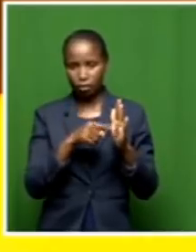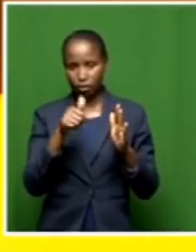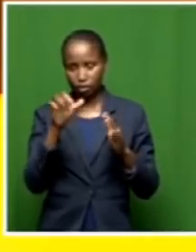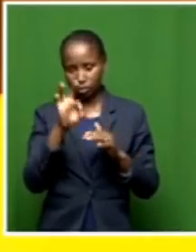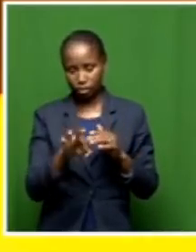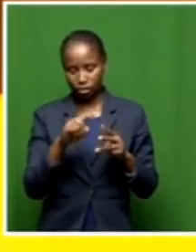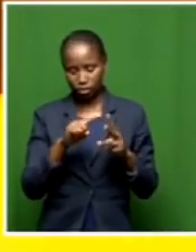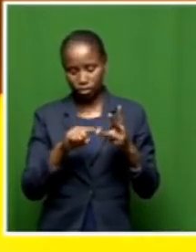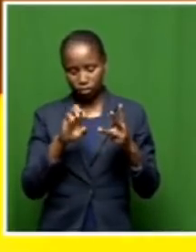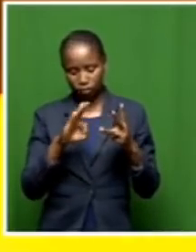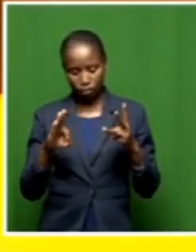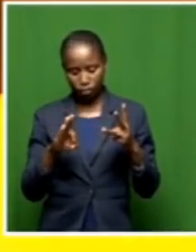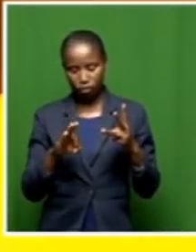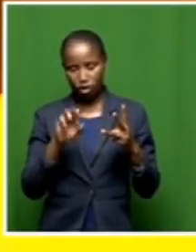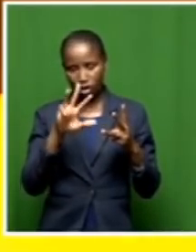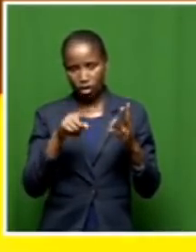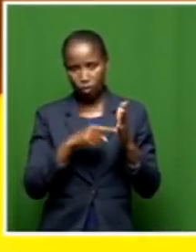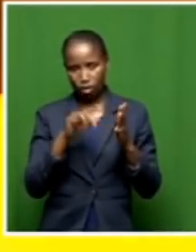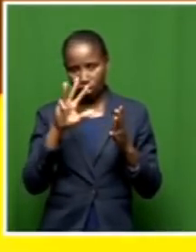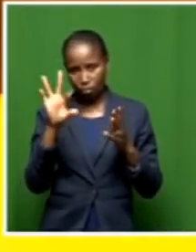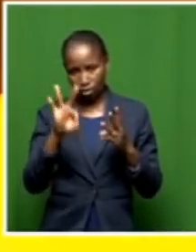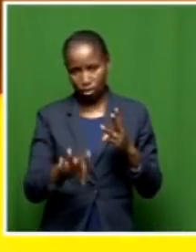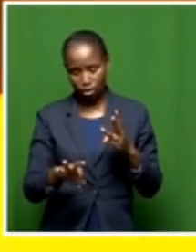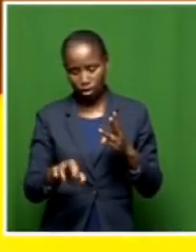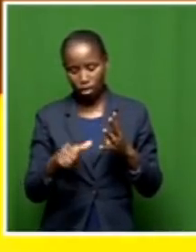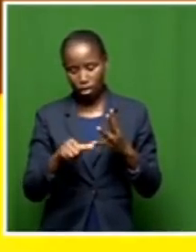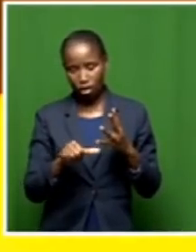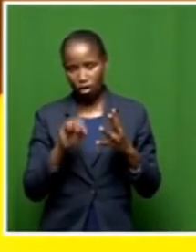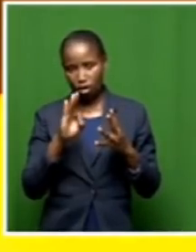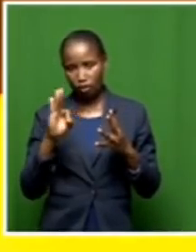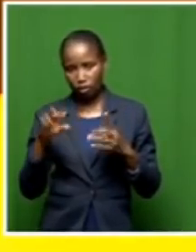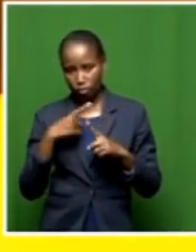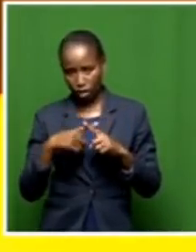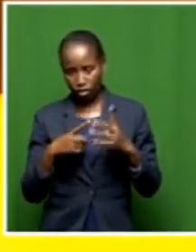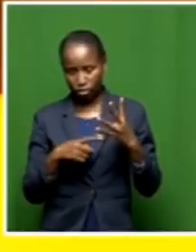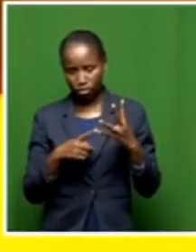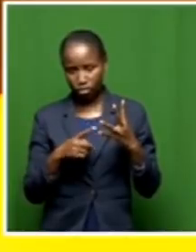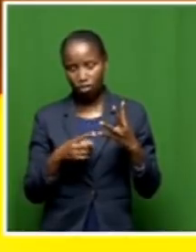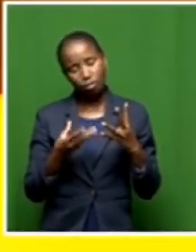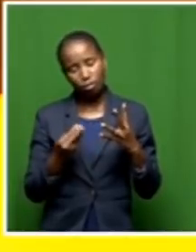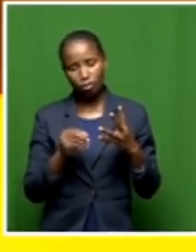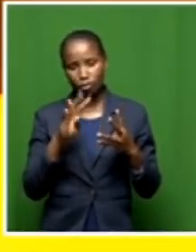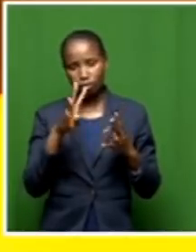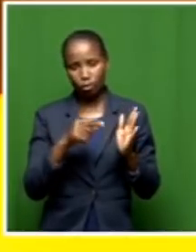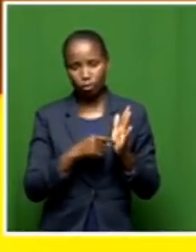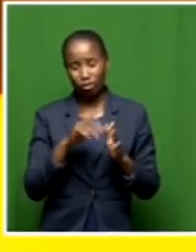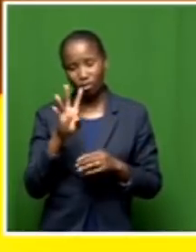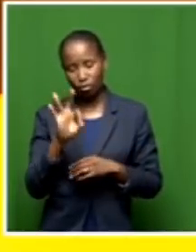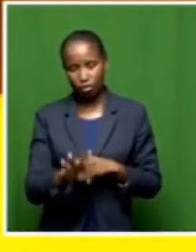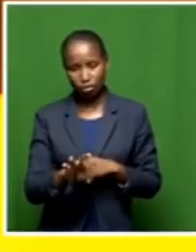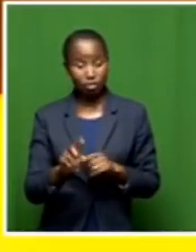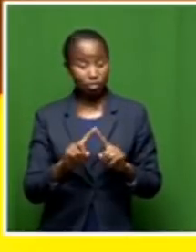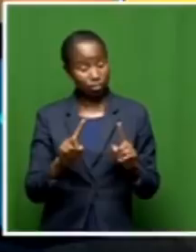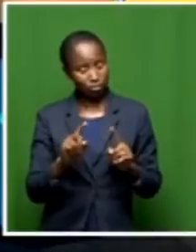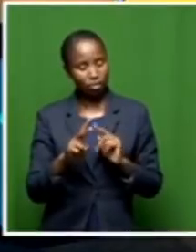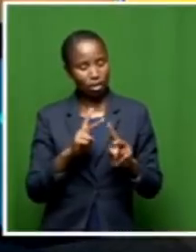And then you have the Freedom Front Plus coming in at 4.4%. Now, worth noting is where they were in